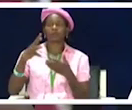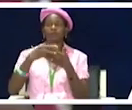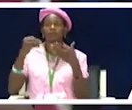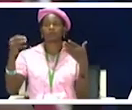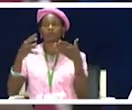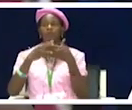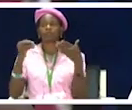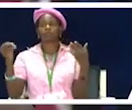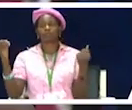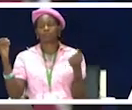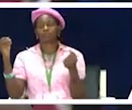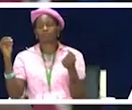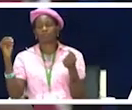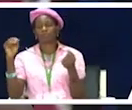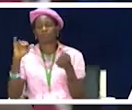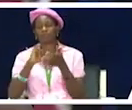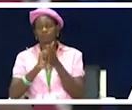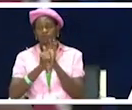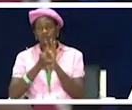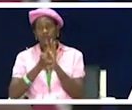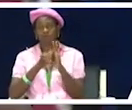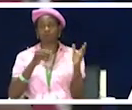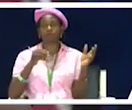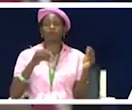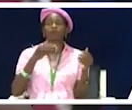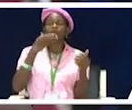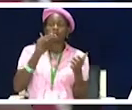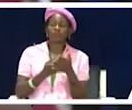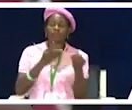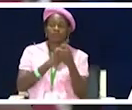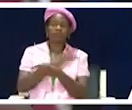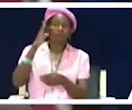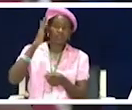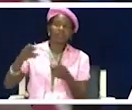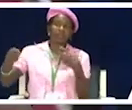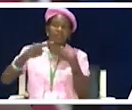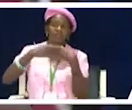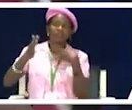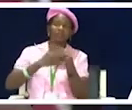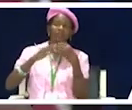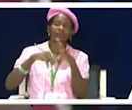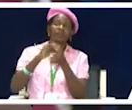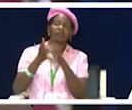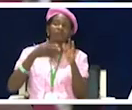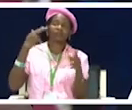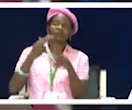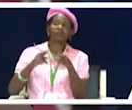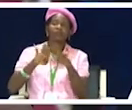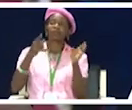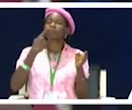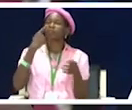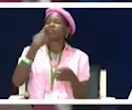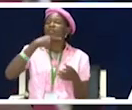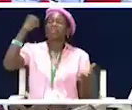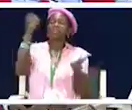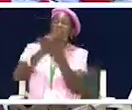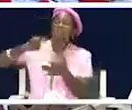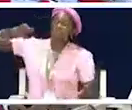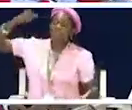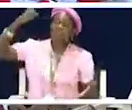Those glorious days will return. Open your mouth and say